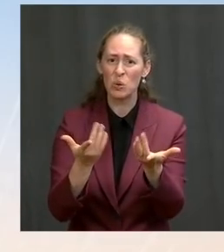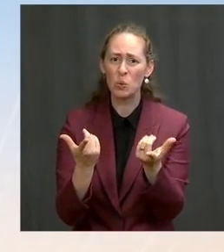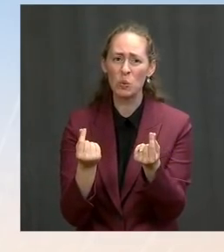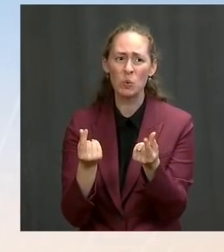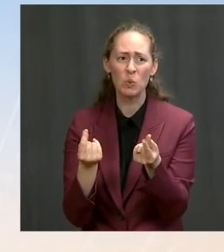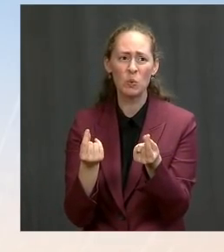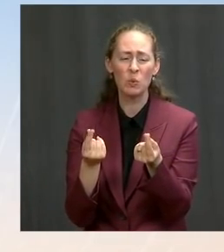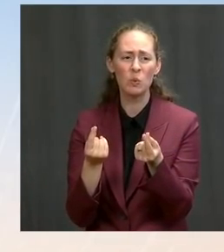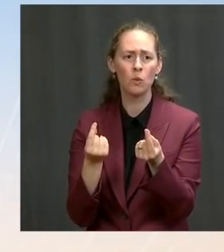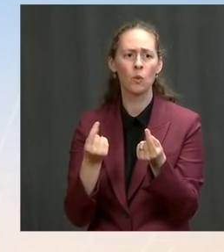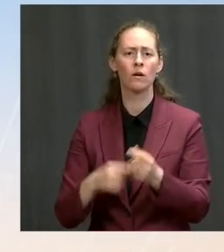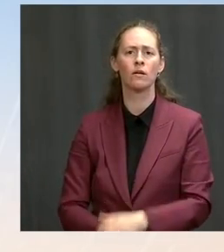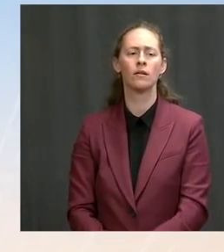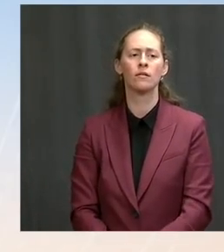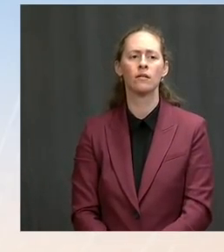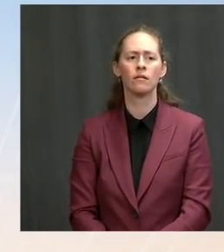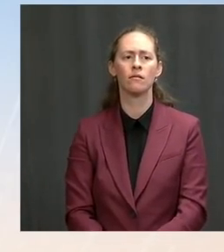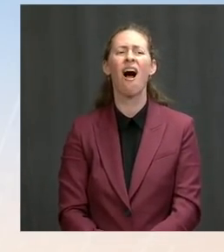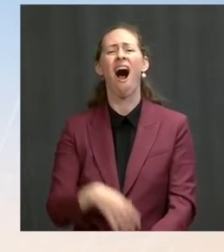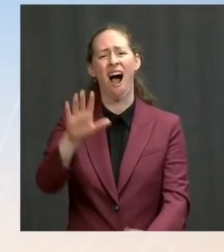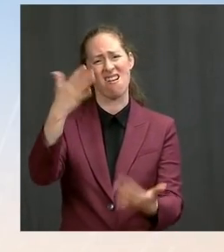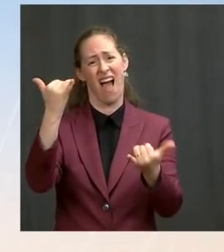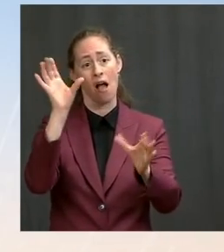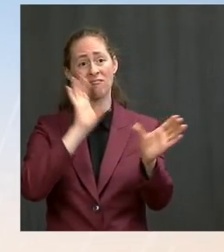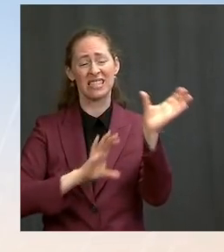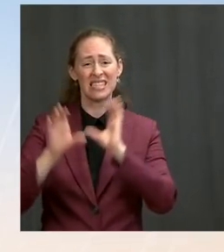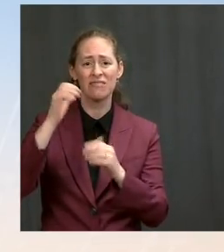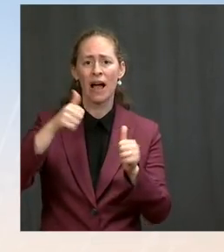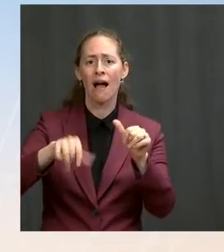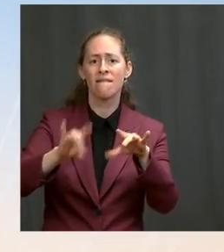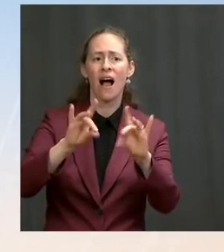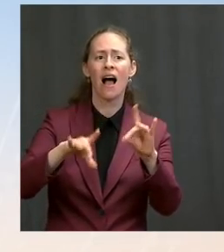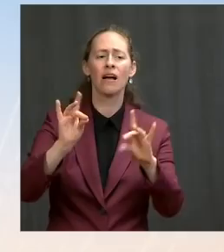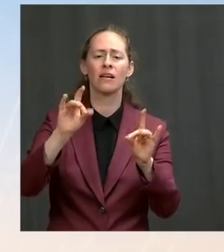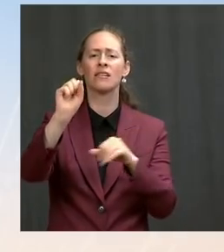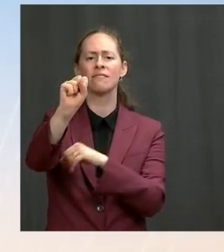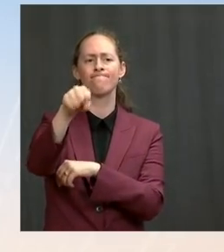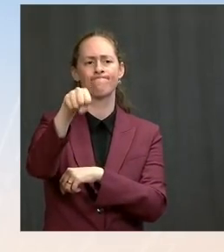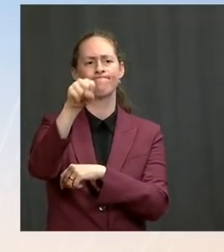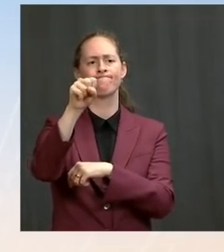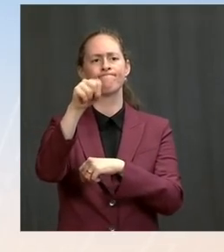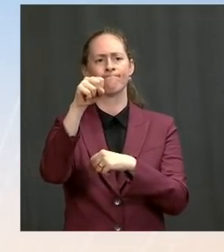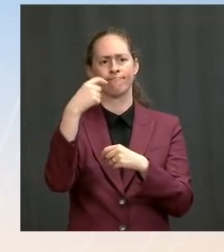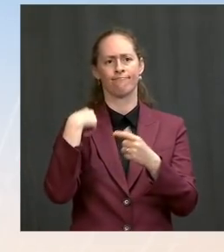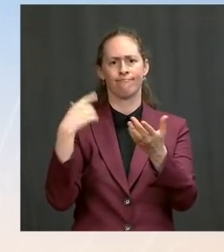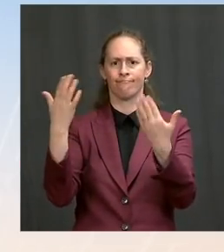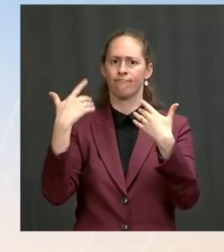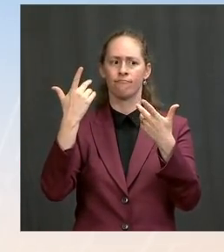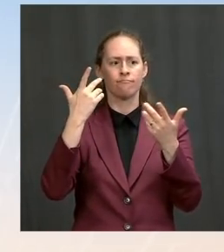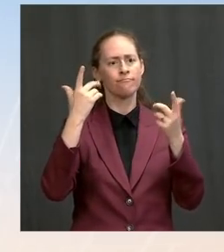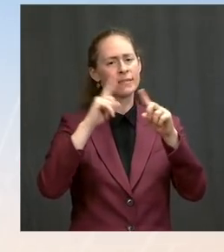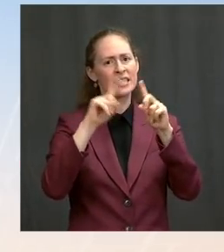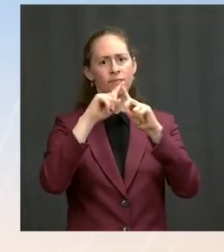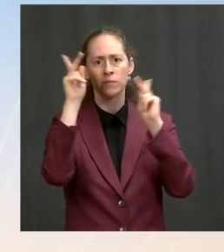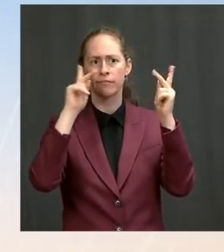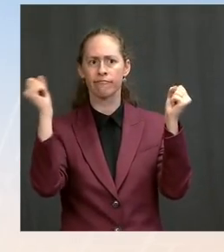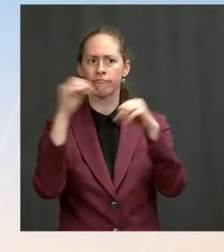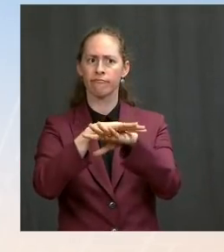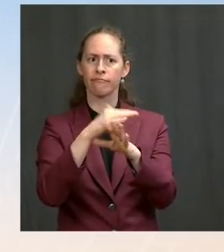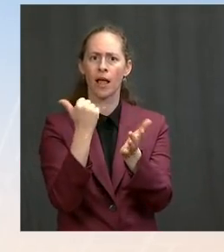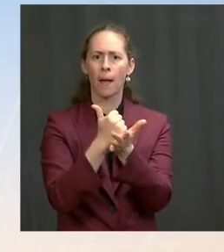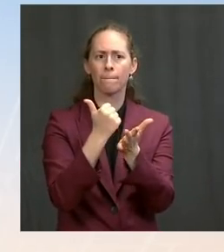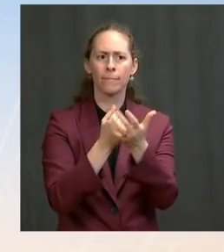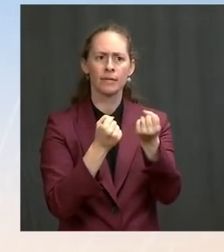rubble? We're actively engaged with all of the elected officials on the ground. Our regional offices are deploying air monitoring systems and the